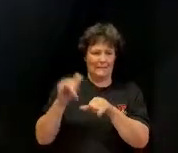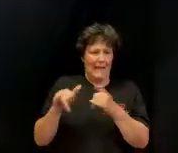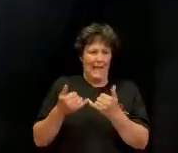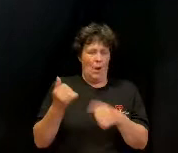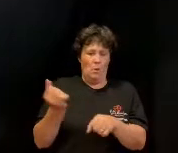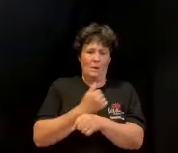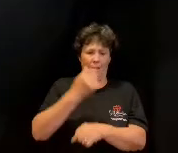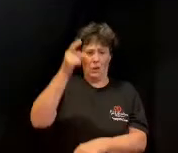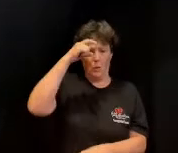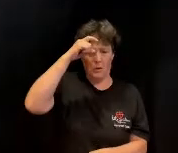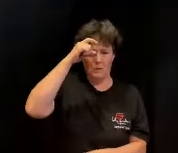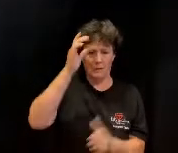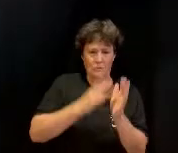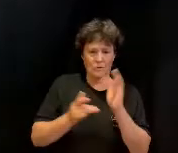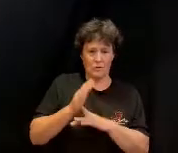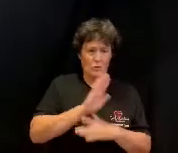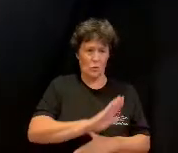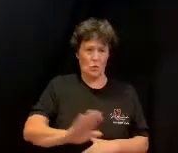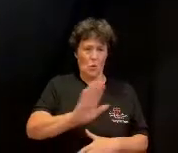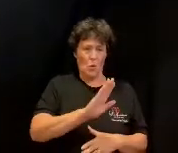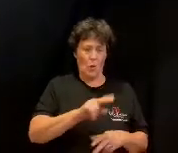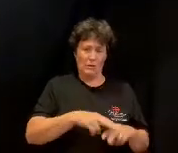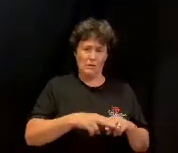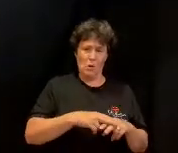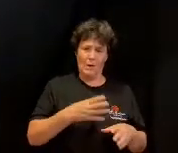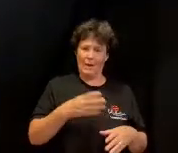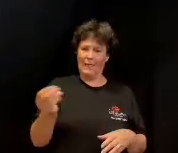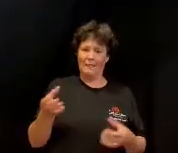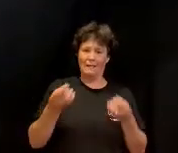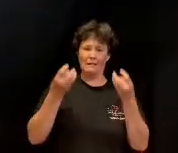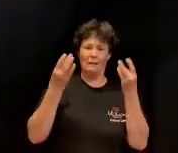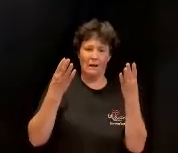So Jesus is saying, you're the salt. You're the light.